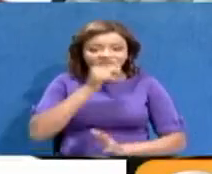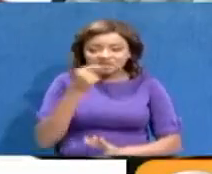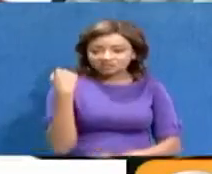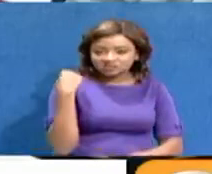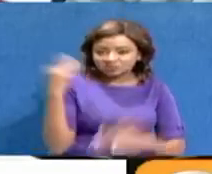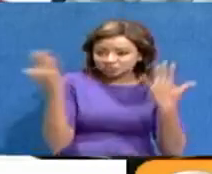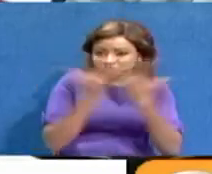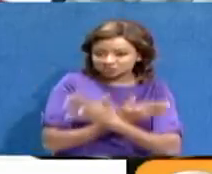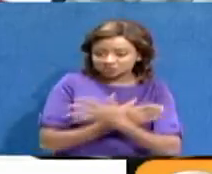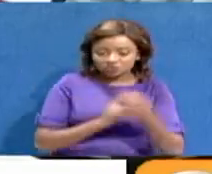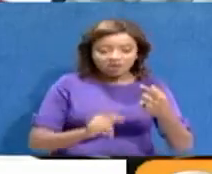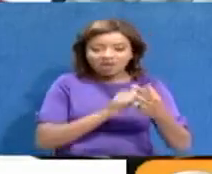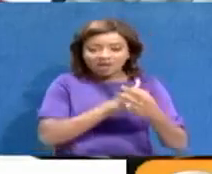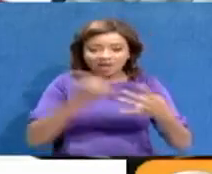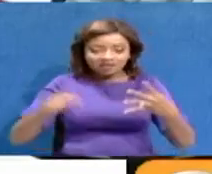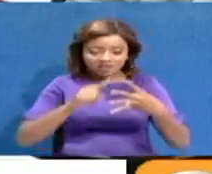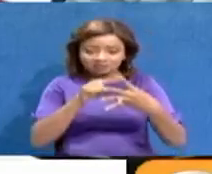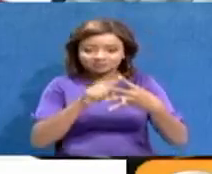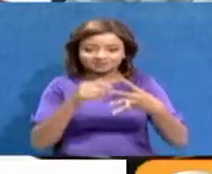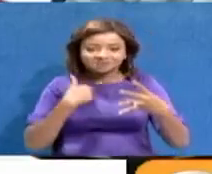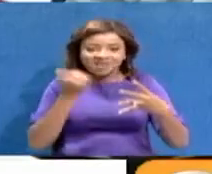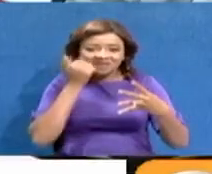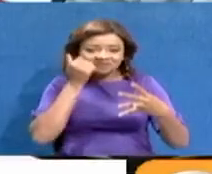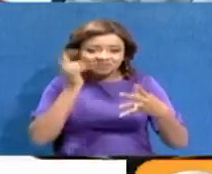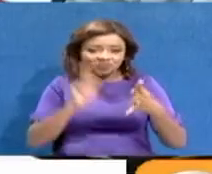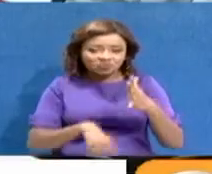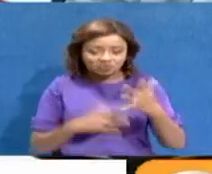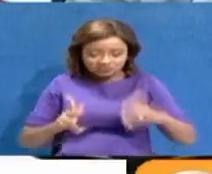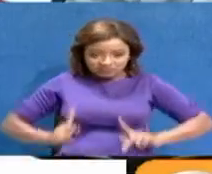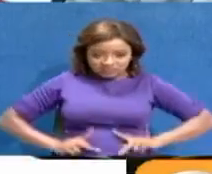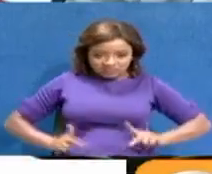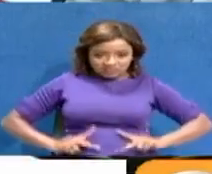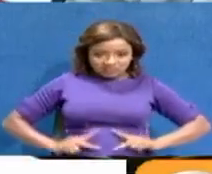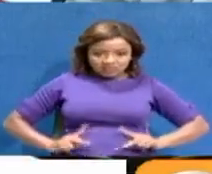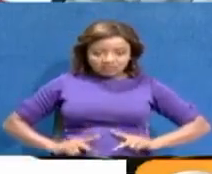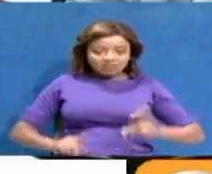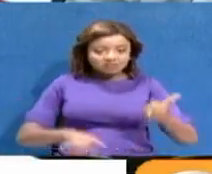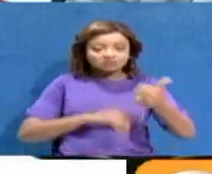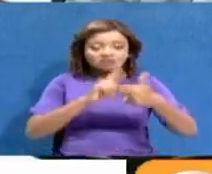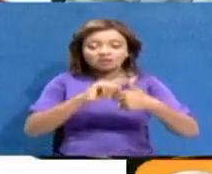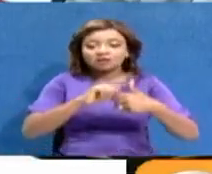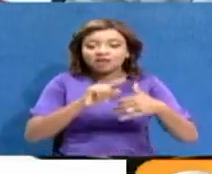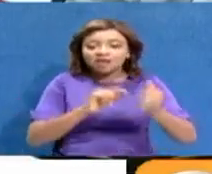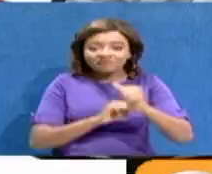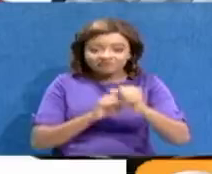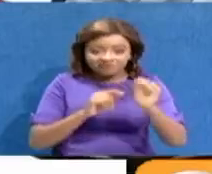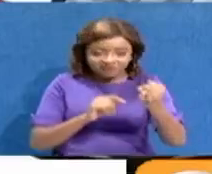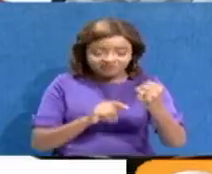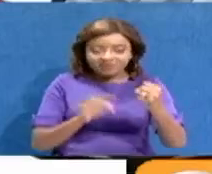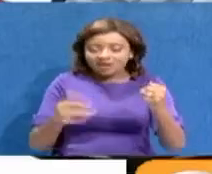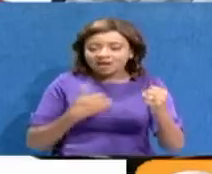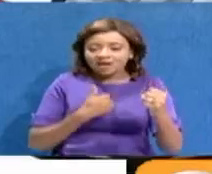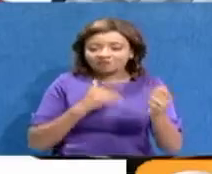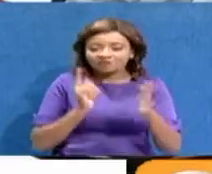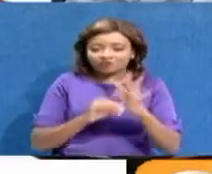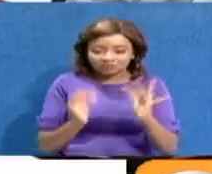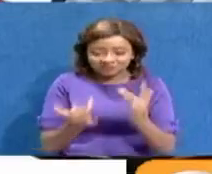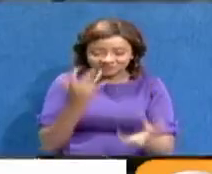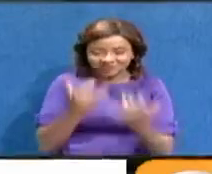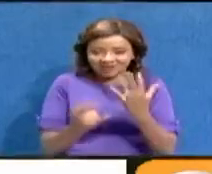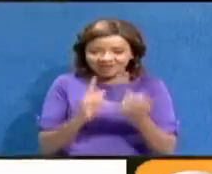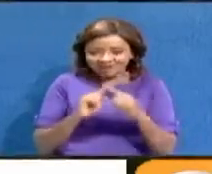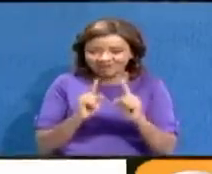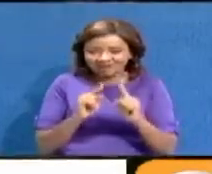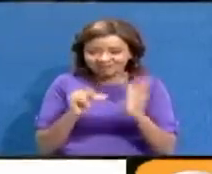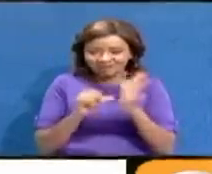at the hospital, while another one is suffering from an acute kidney disease, and one more has injuries sustained from a fire